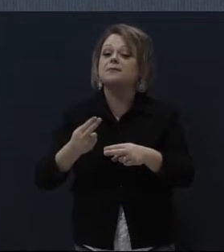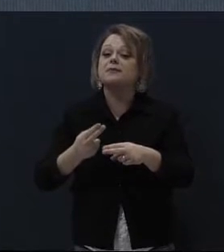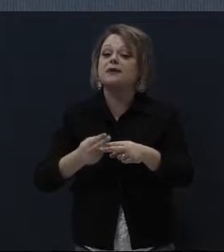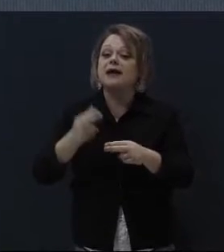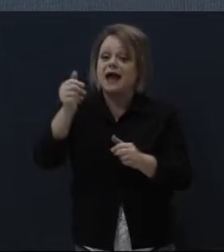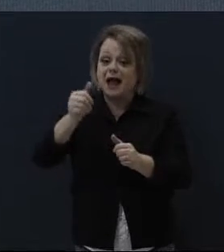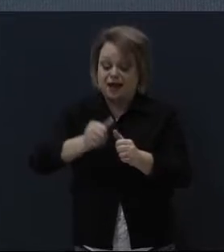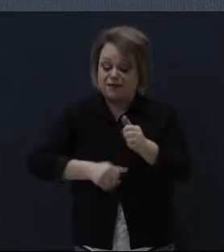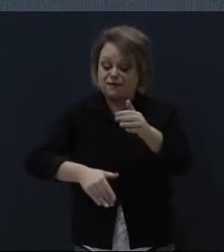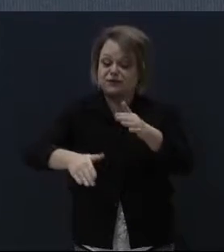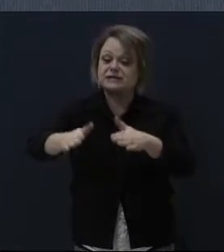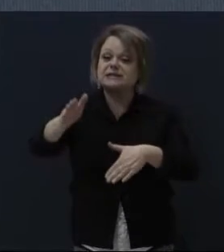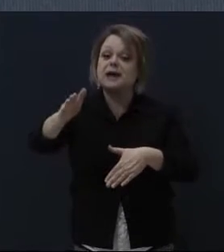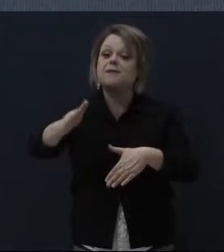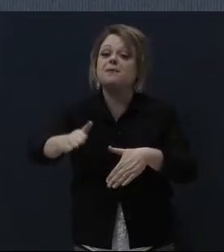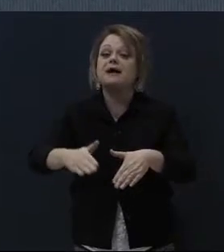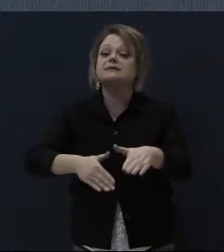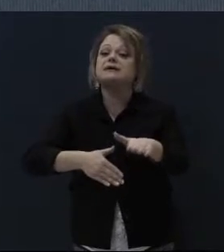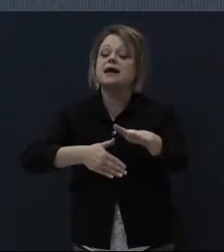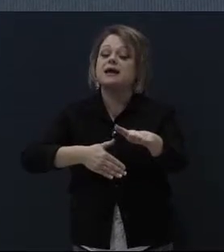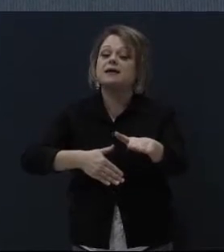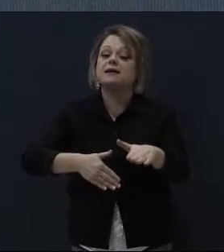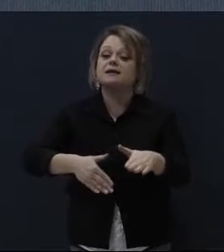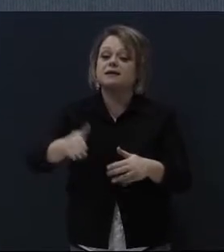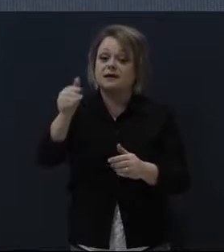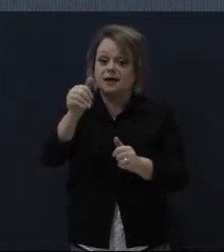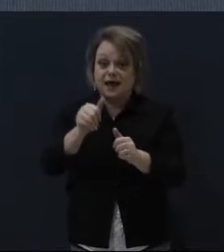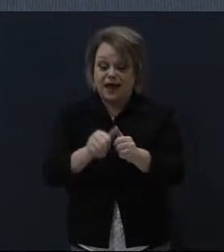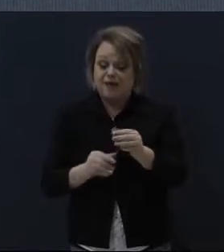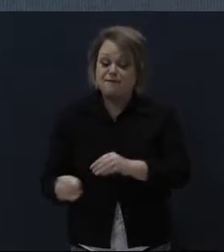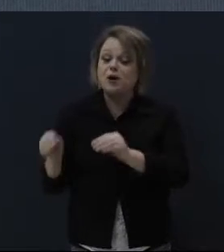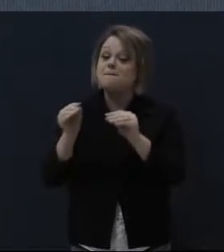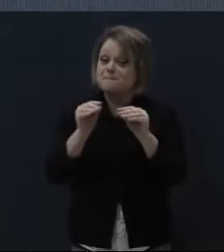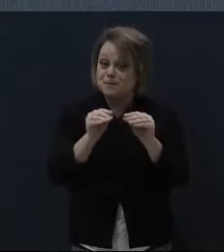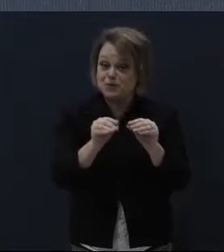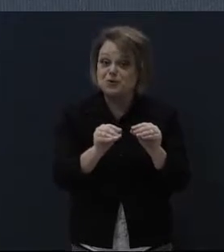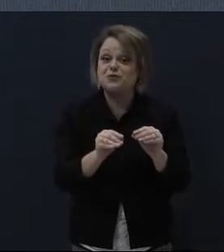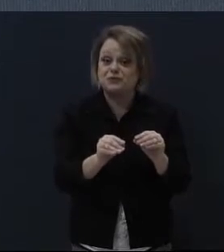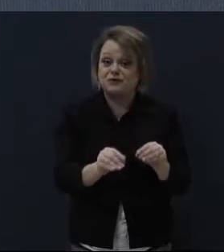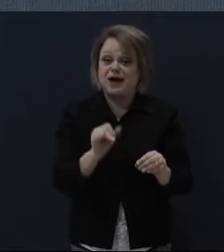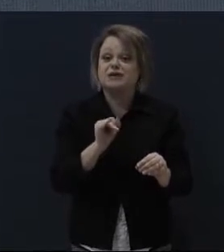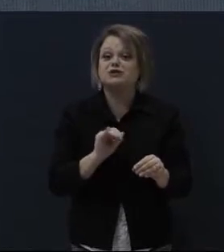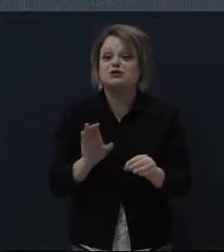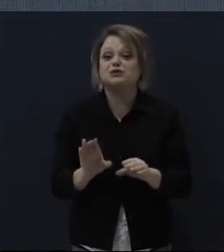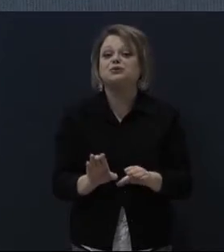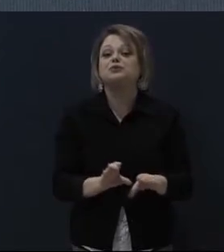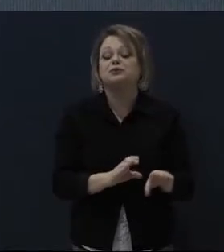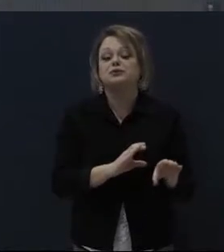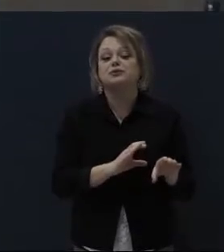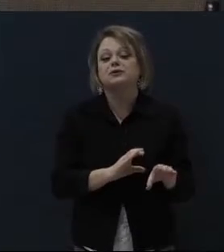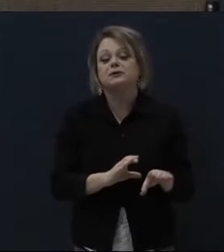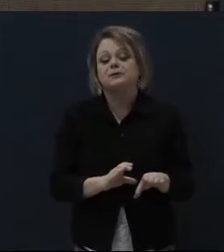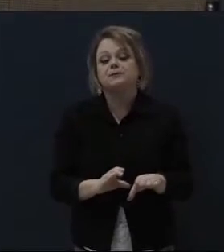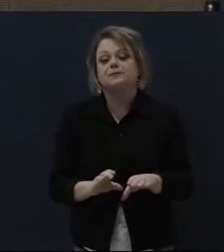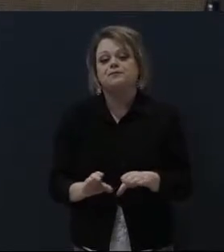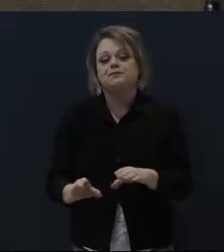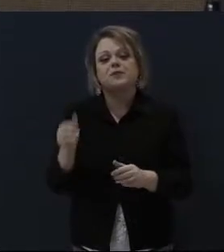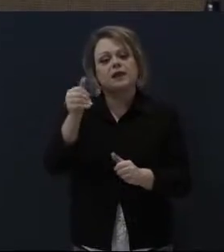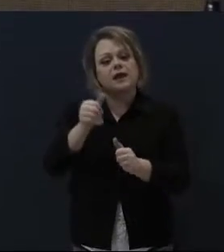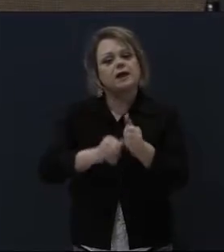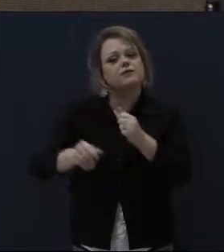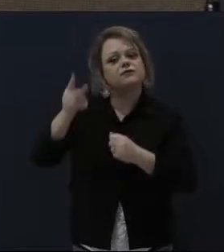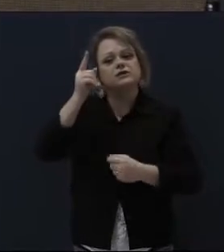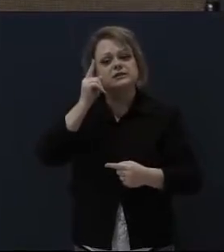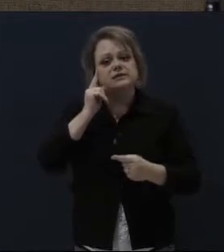step that I take, every move that I make, and every tear that